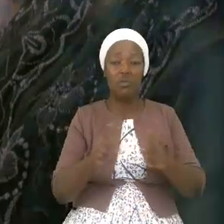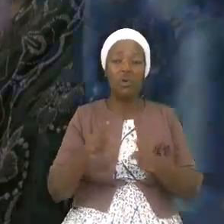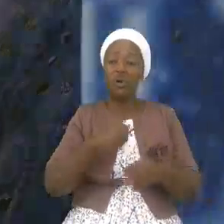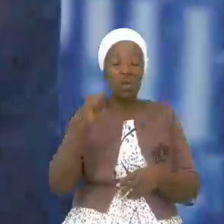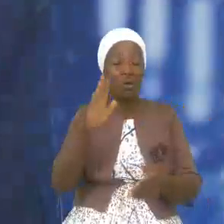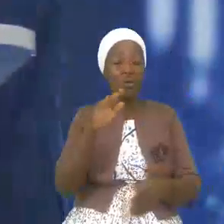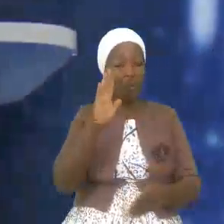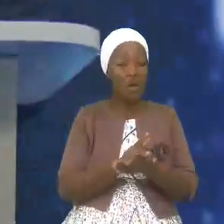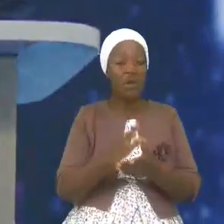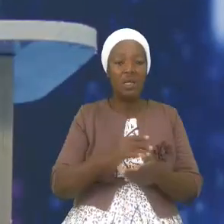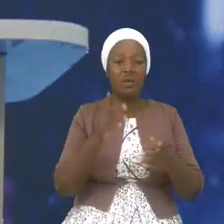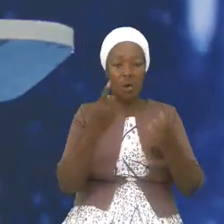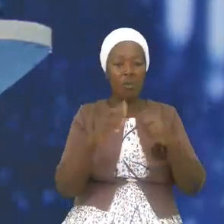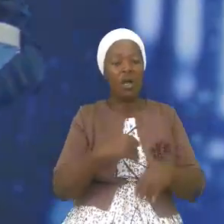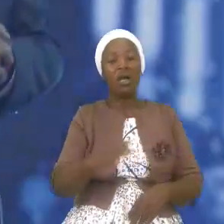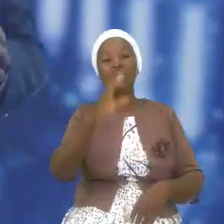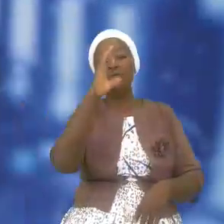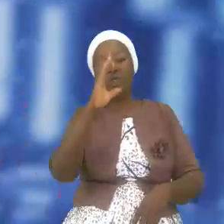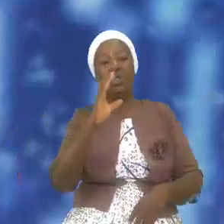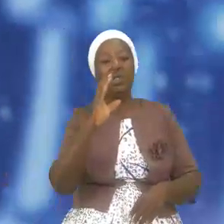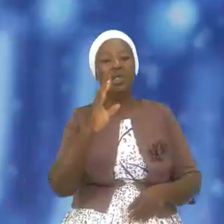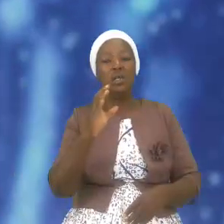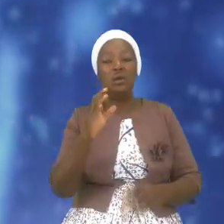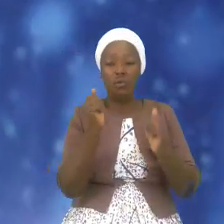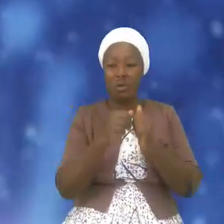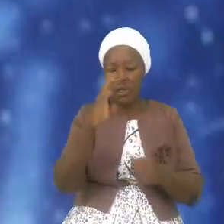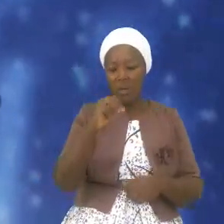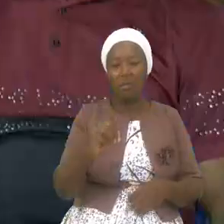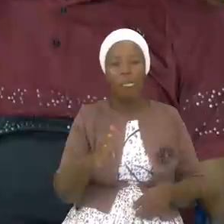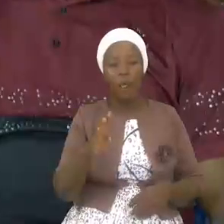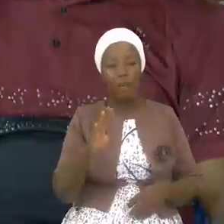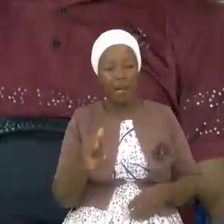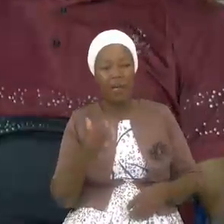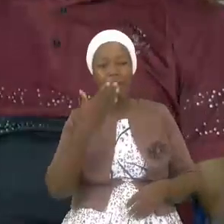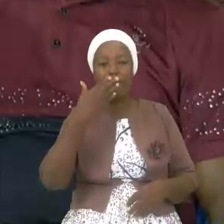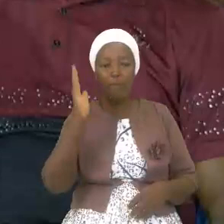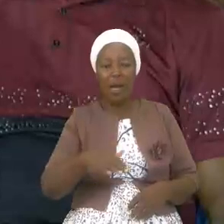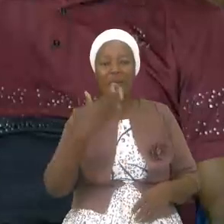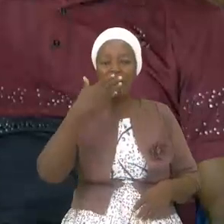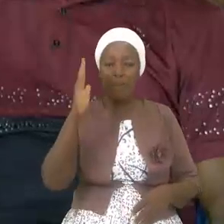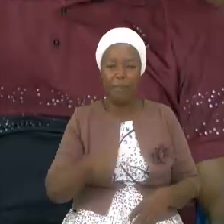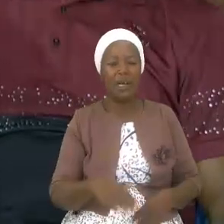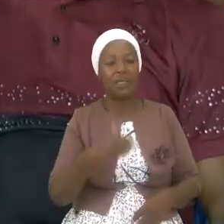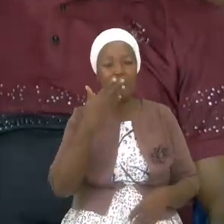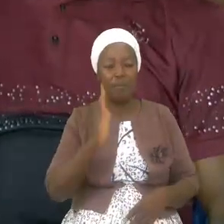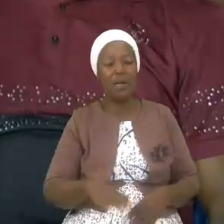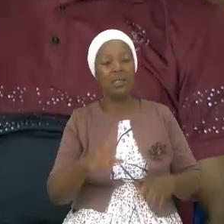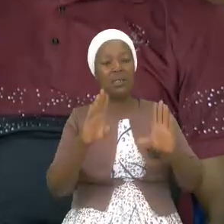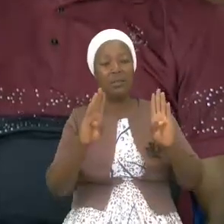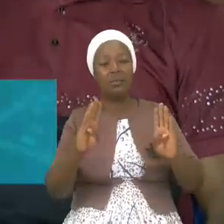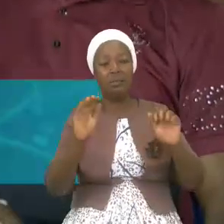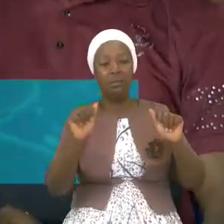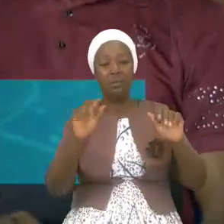Bad, bad, bad enough. Look at verse 3. It tells us in verse 3, then they brought the